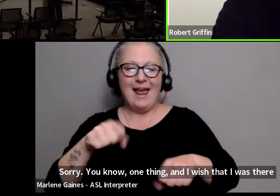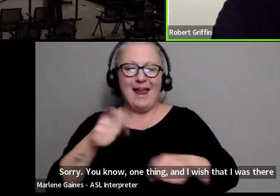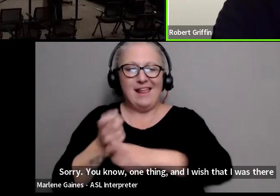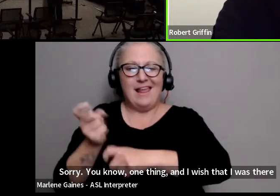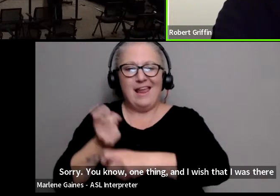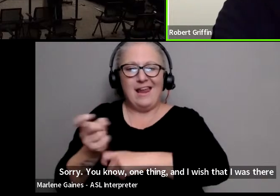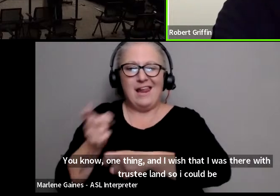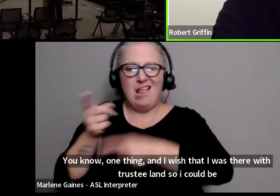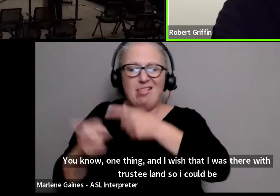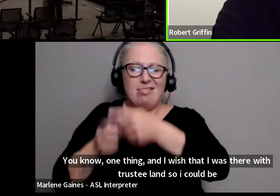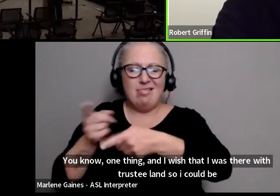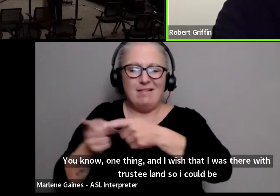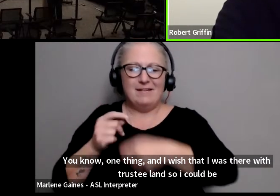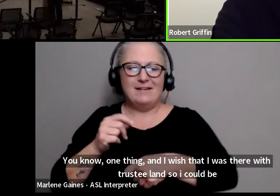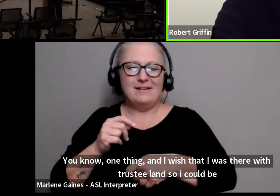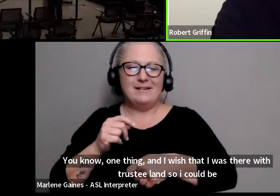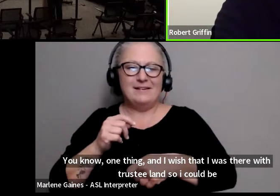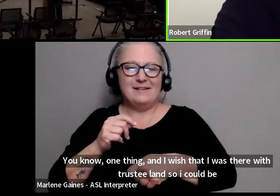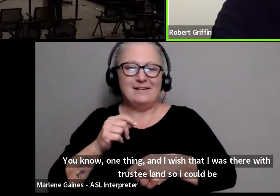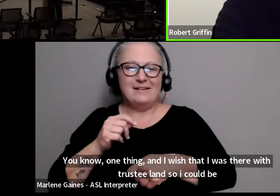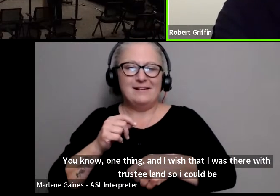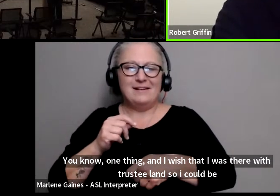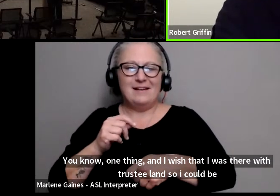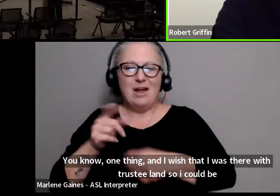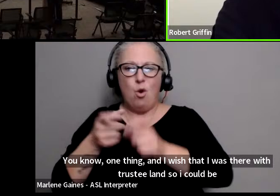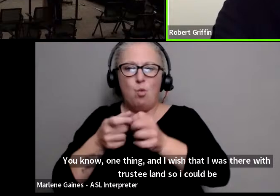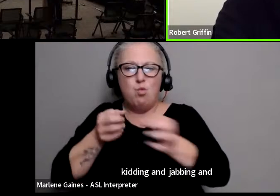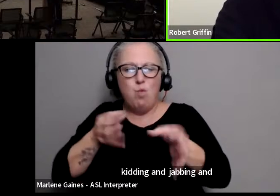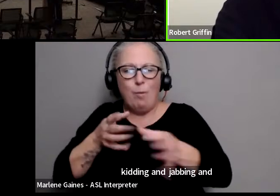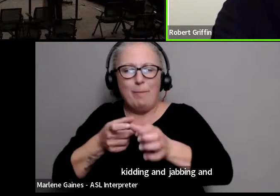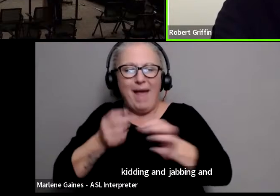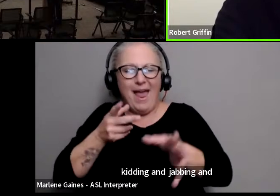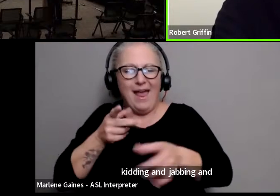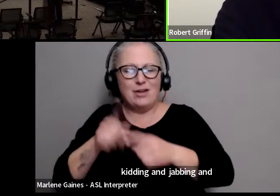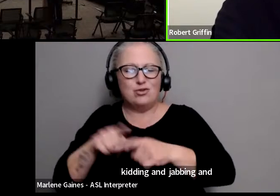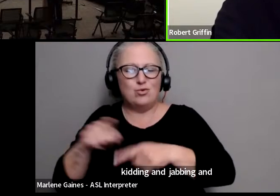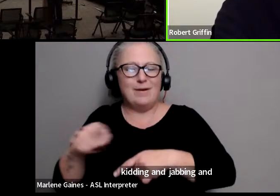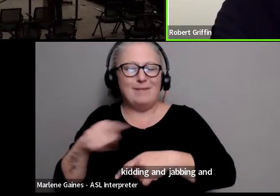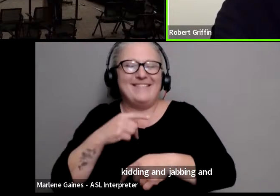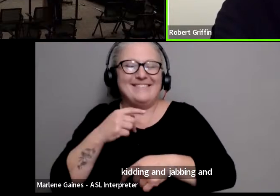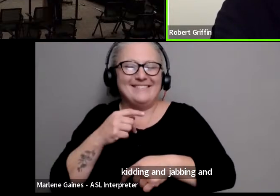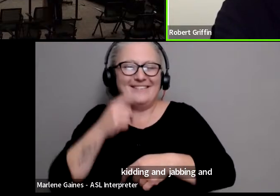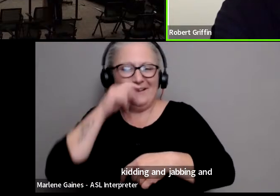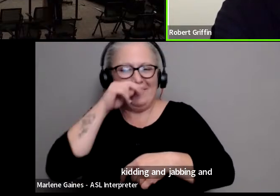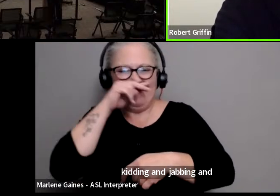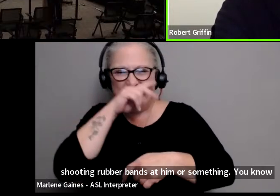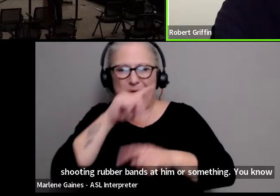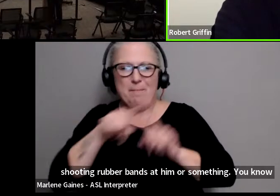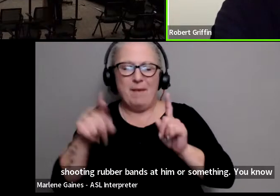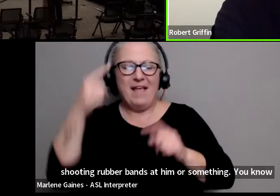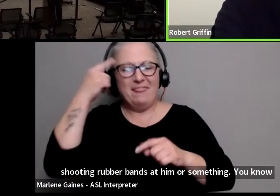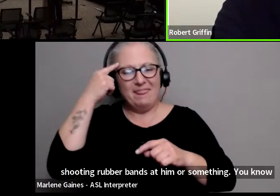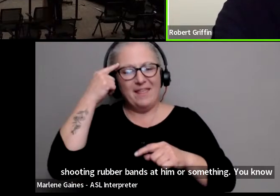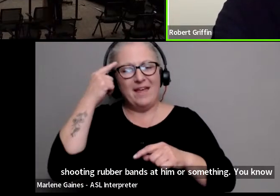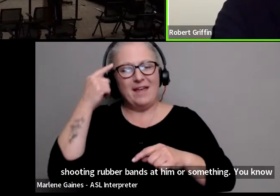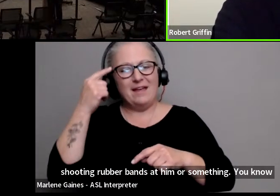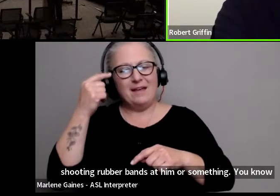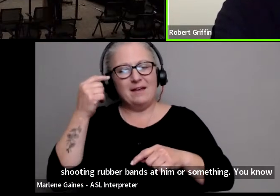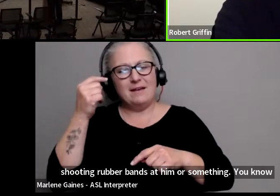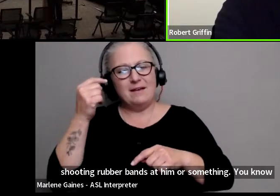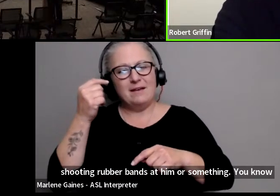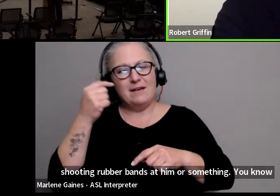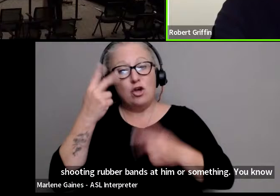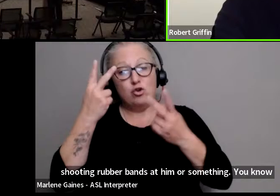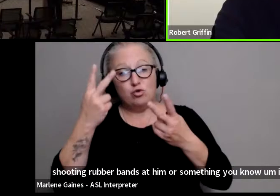and jabbing and shooting rubber bands at him or something. I think the 2 points